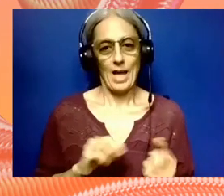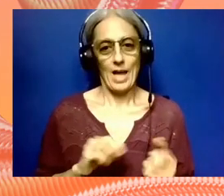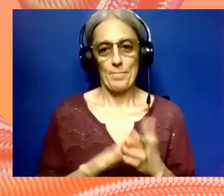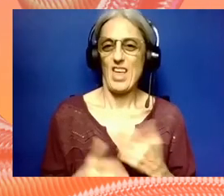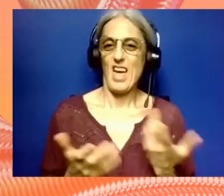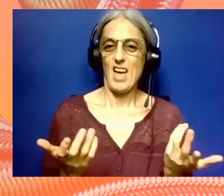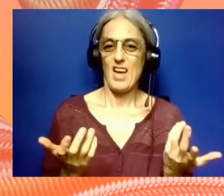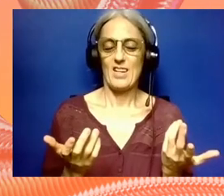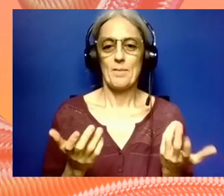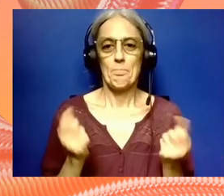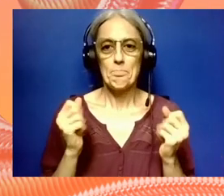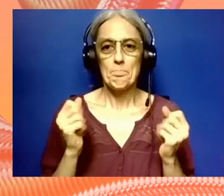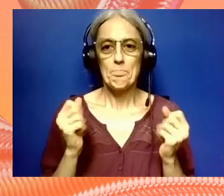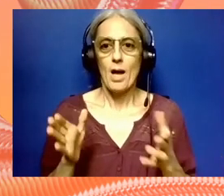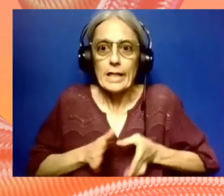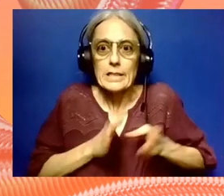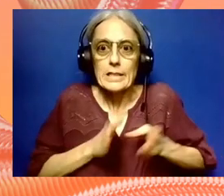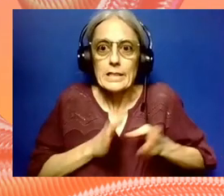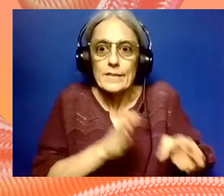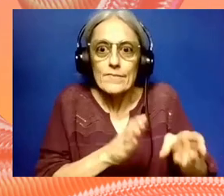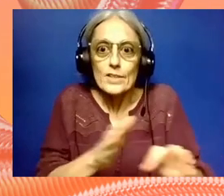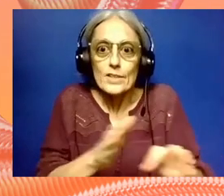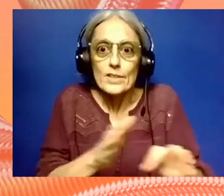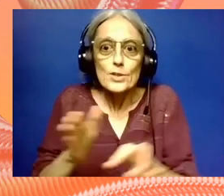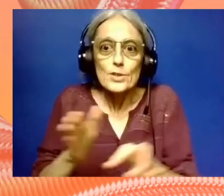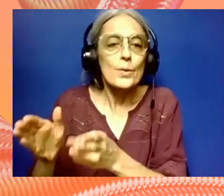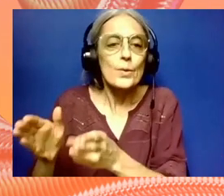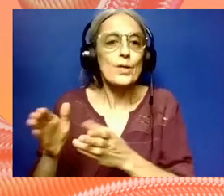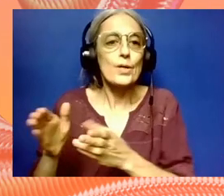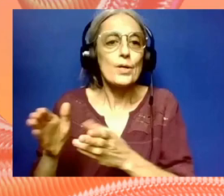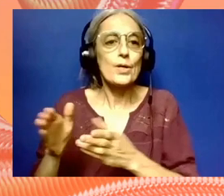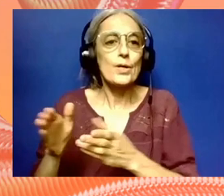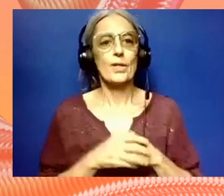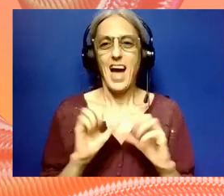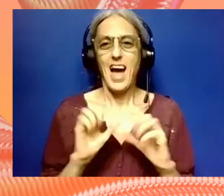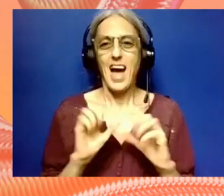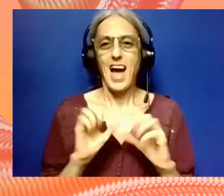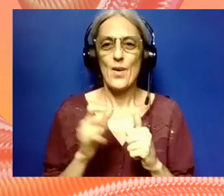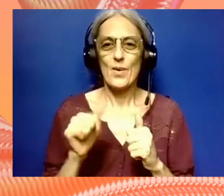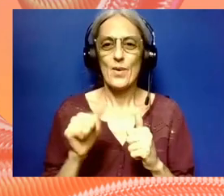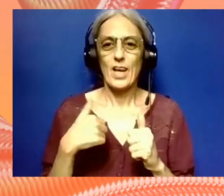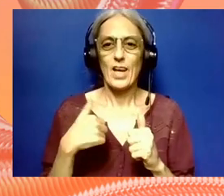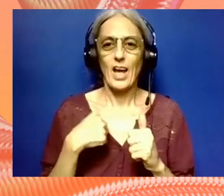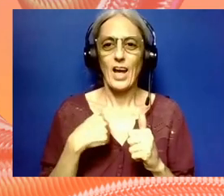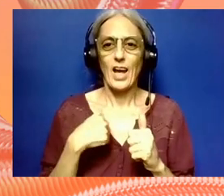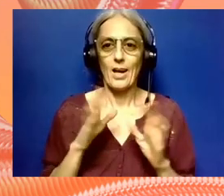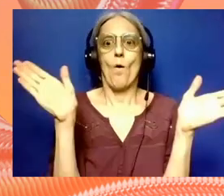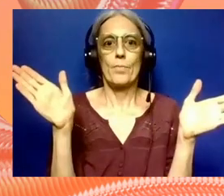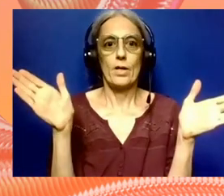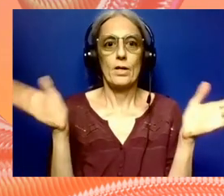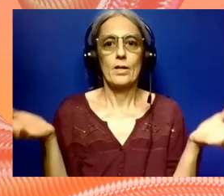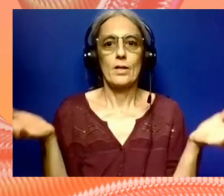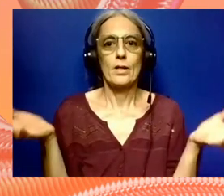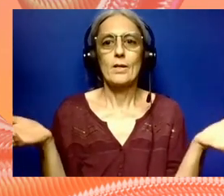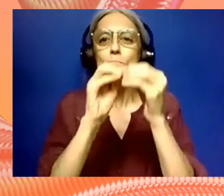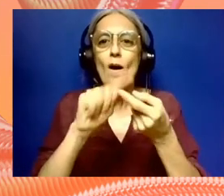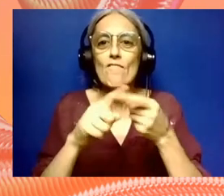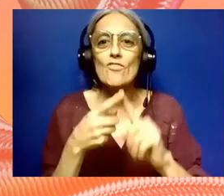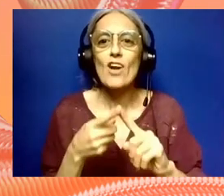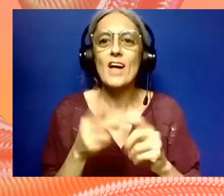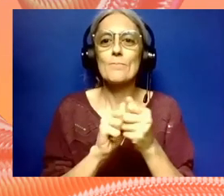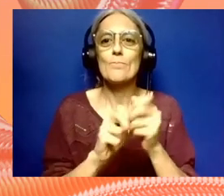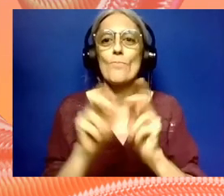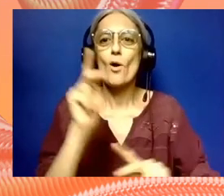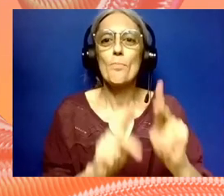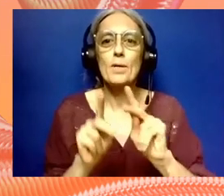And increasingly I'm having more and more, you know, friends and folks in my life who were sort of turning to each other and being like, we should